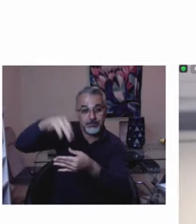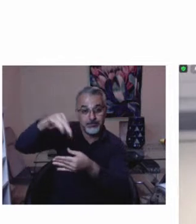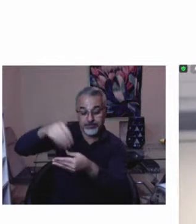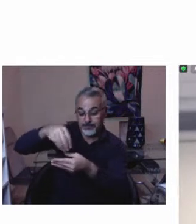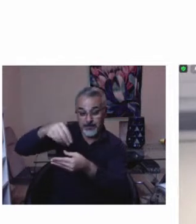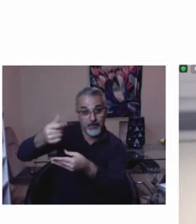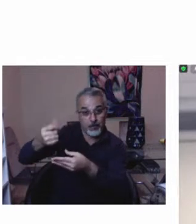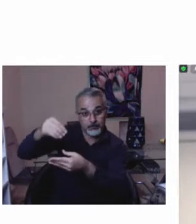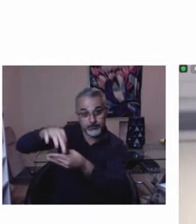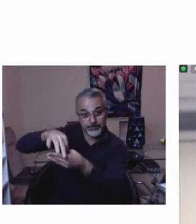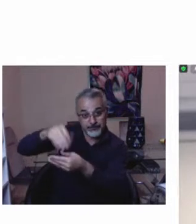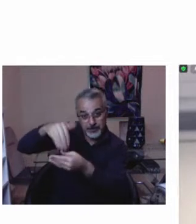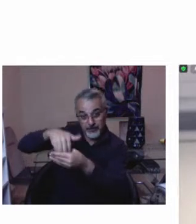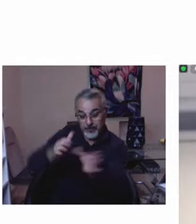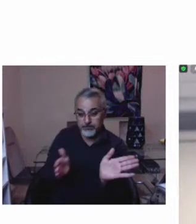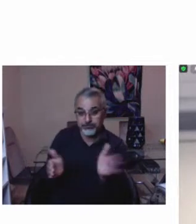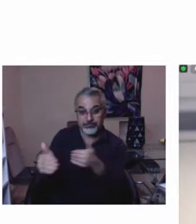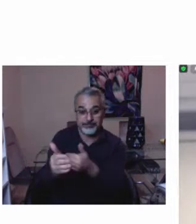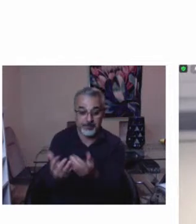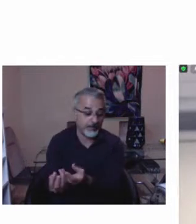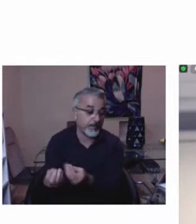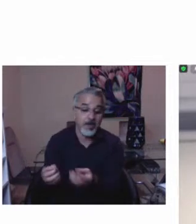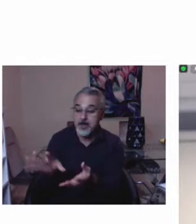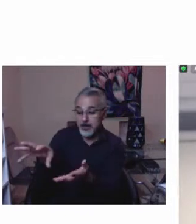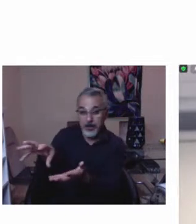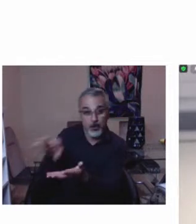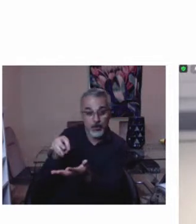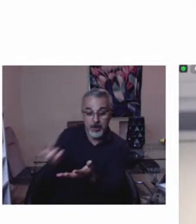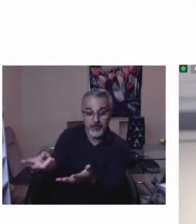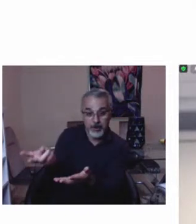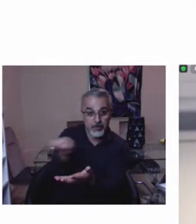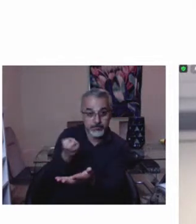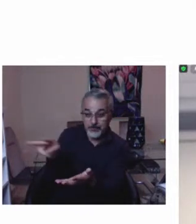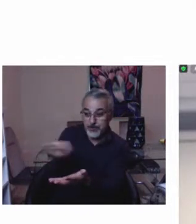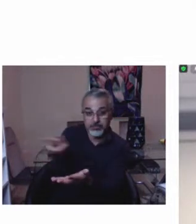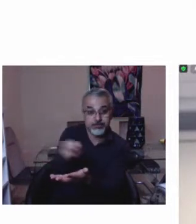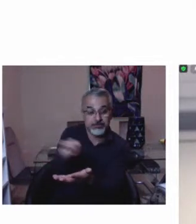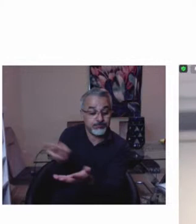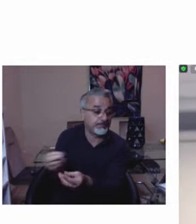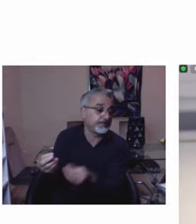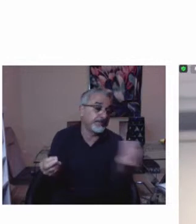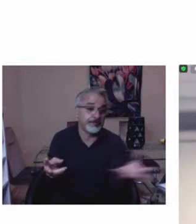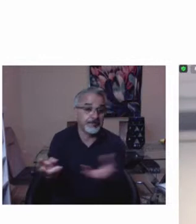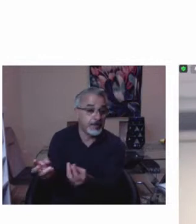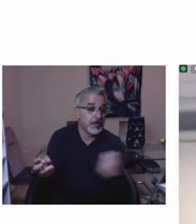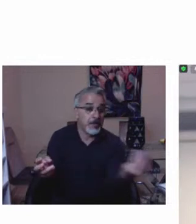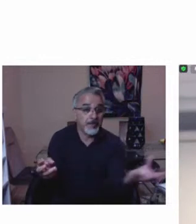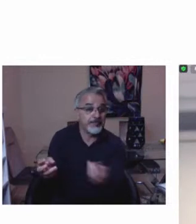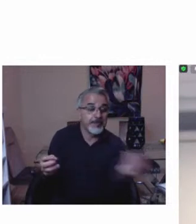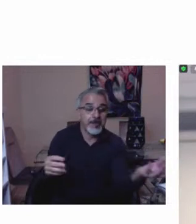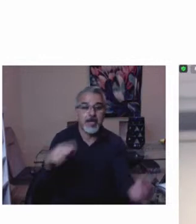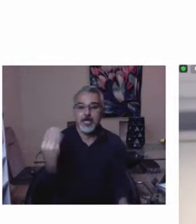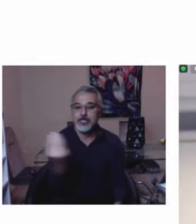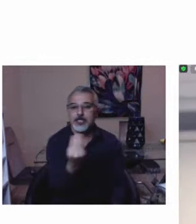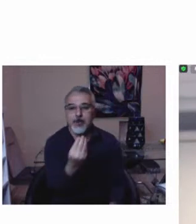between these peace builders and the local, the elected authorities, so they have access to financing. So let's